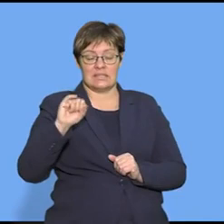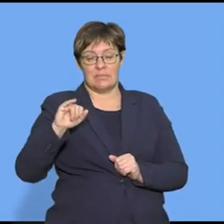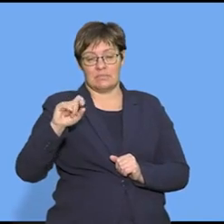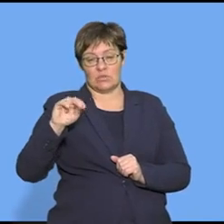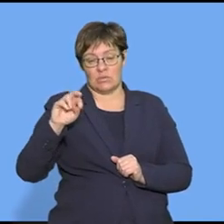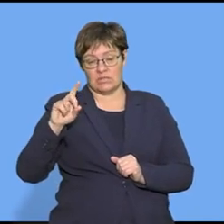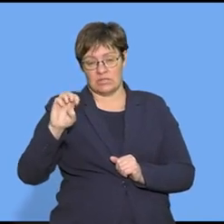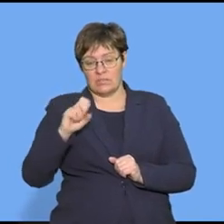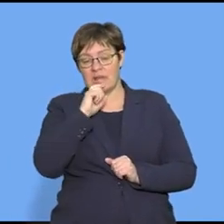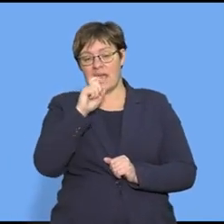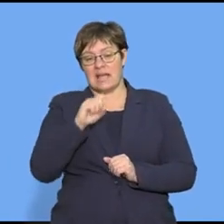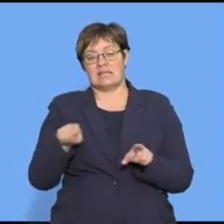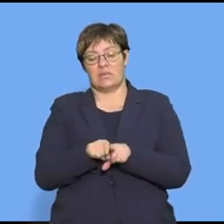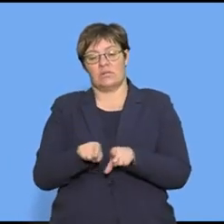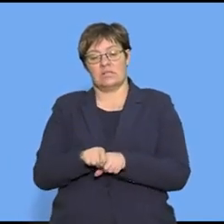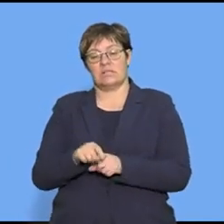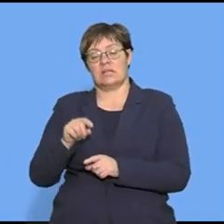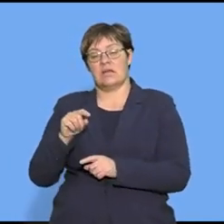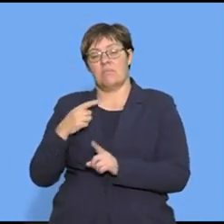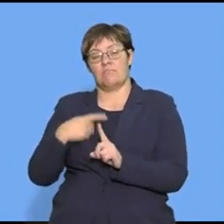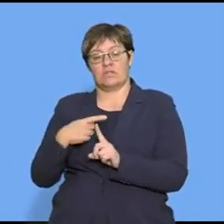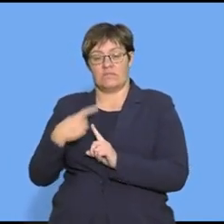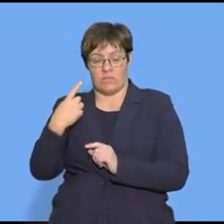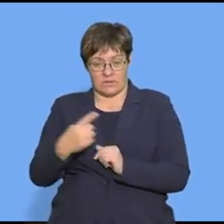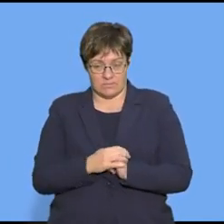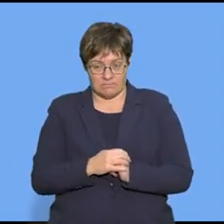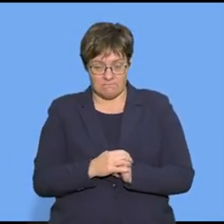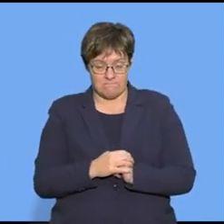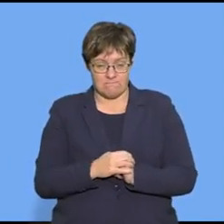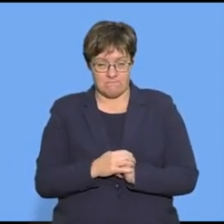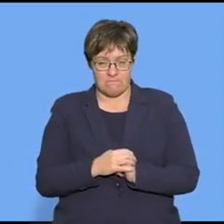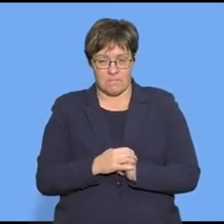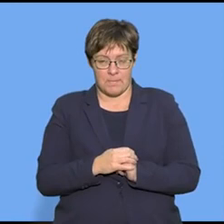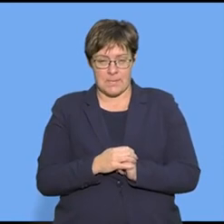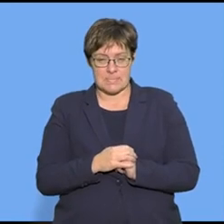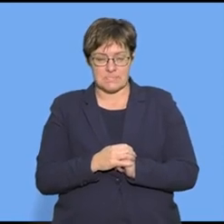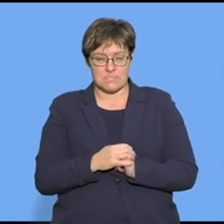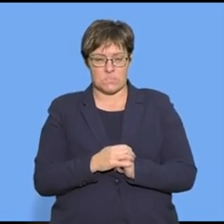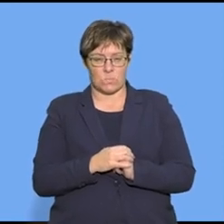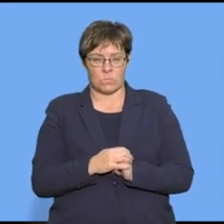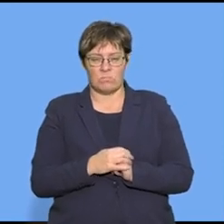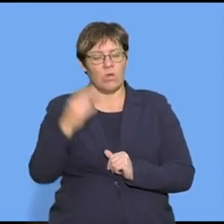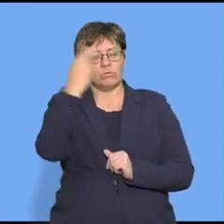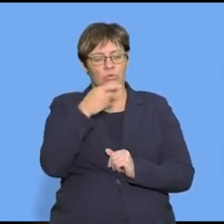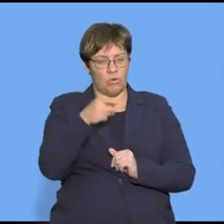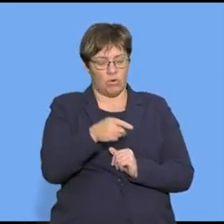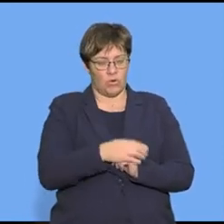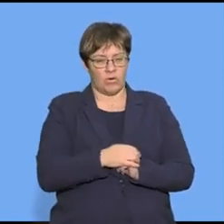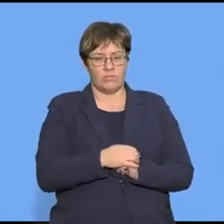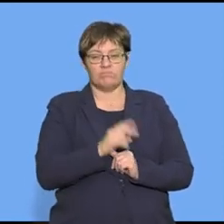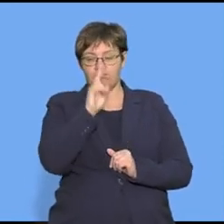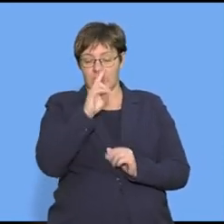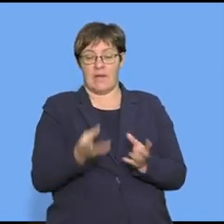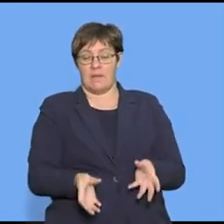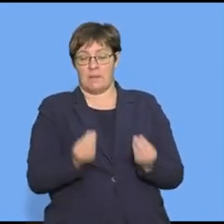be x is equals to positive 1. Now, to go about drawing this, this is what